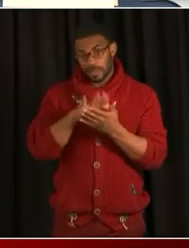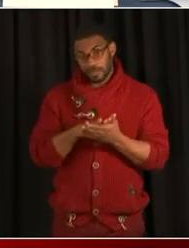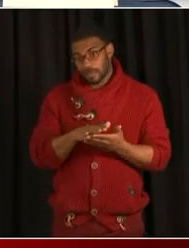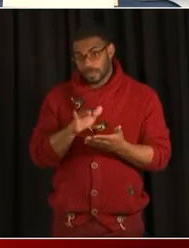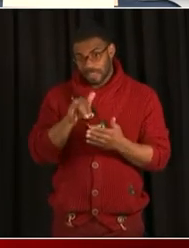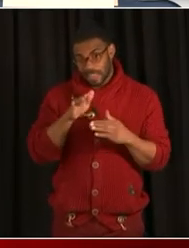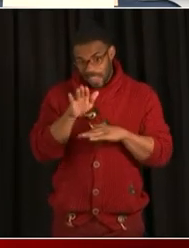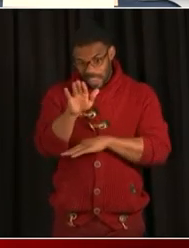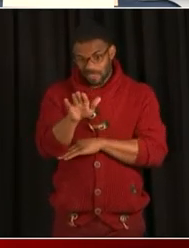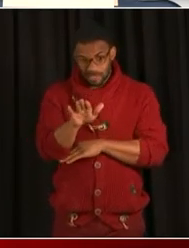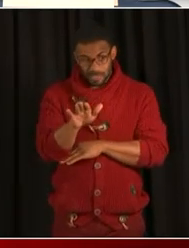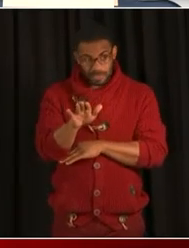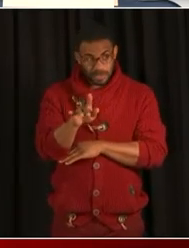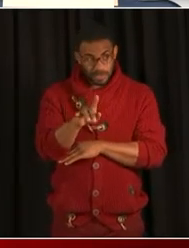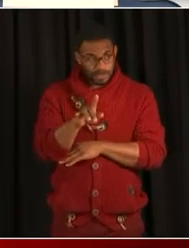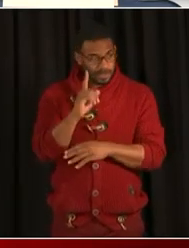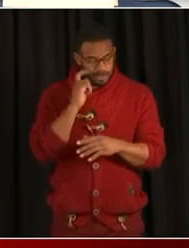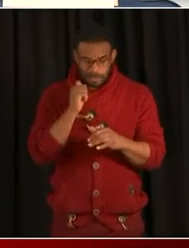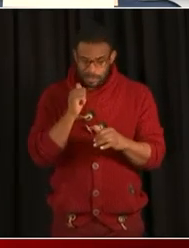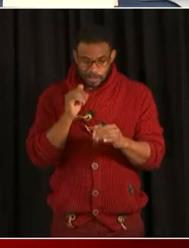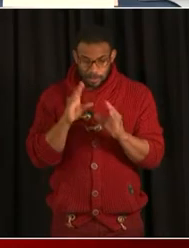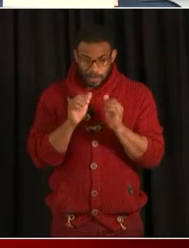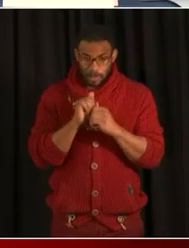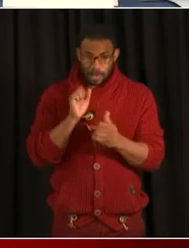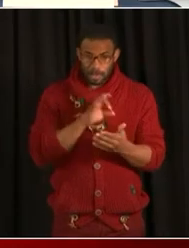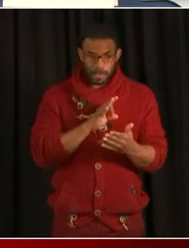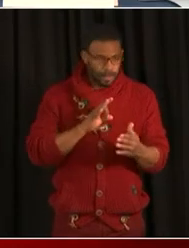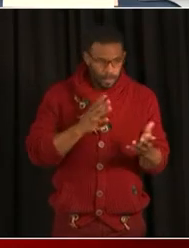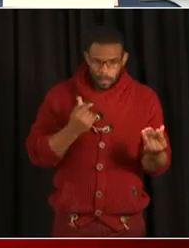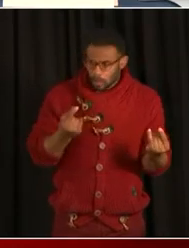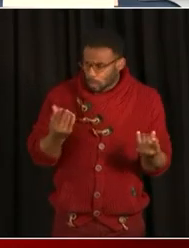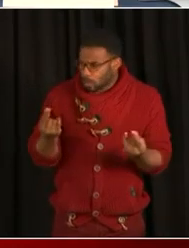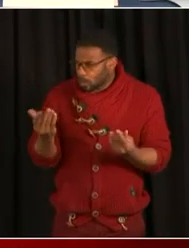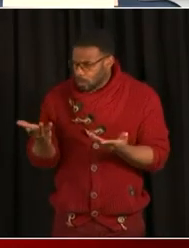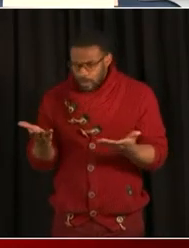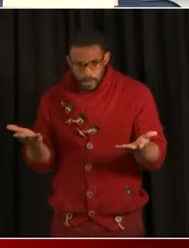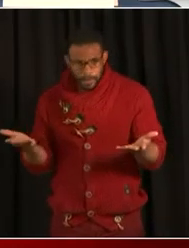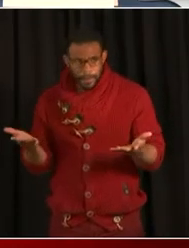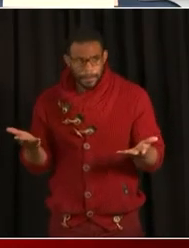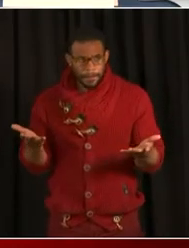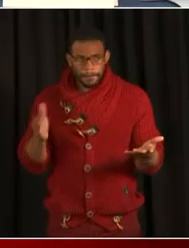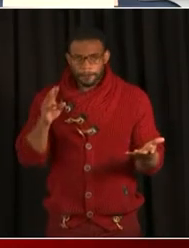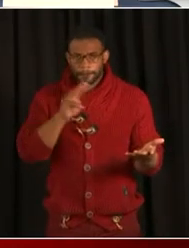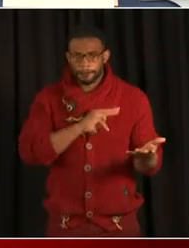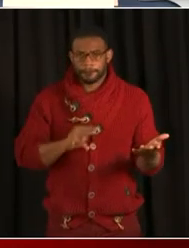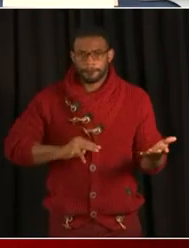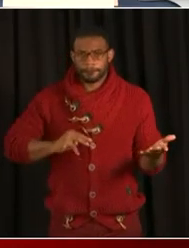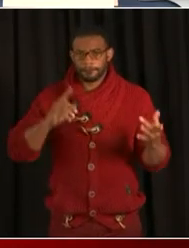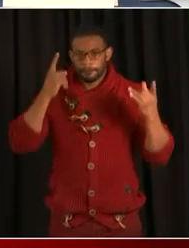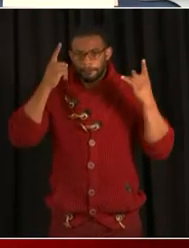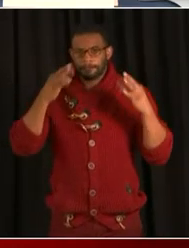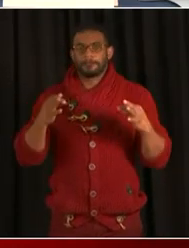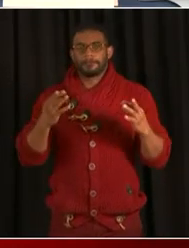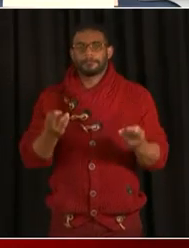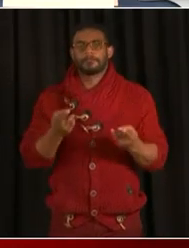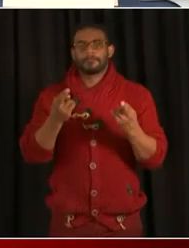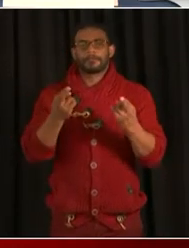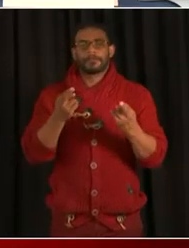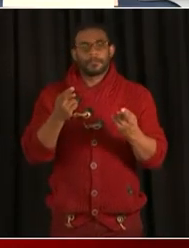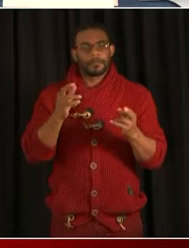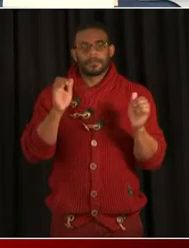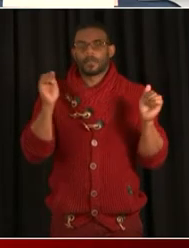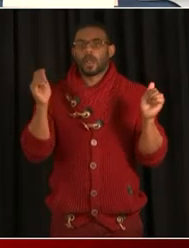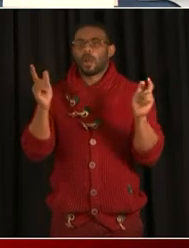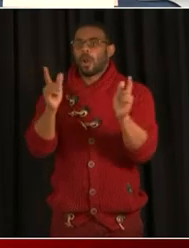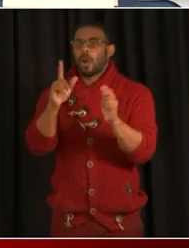believe it was that afternoon, just as I was meeting with our staff saying, what are we going to do here, that the mayor made the recommendation